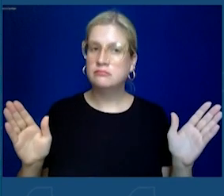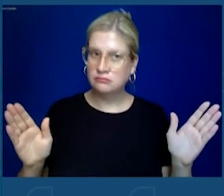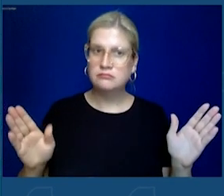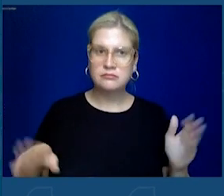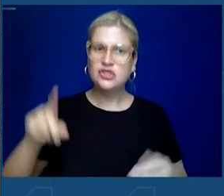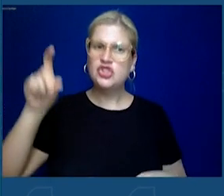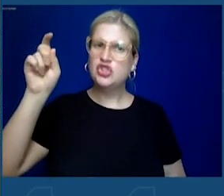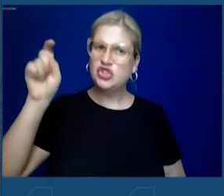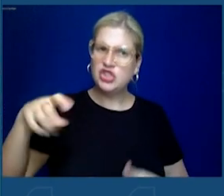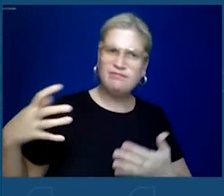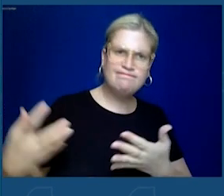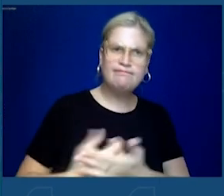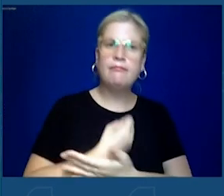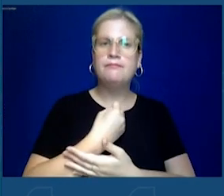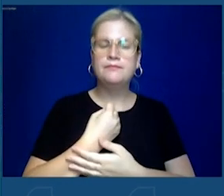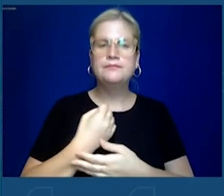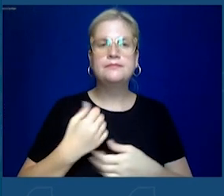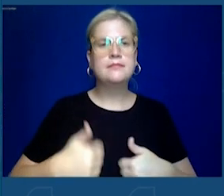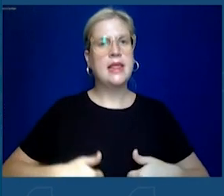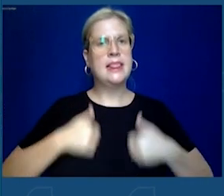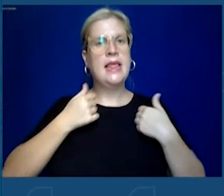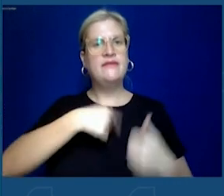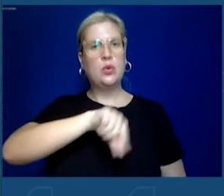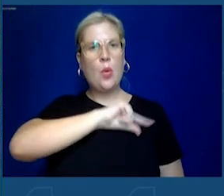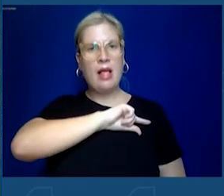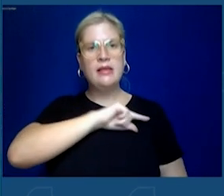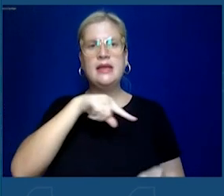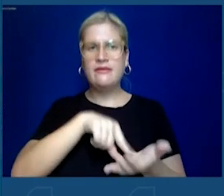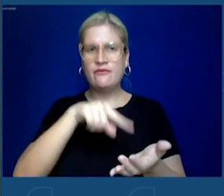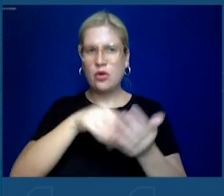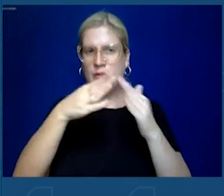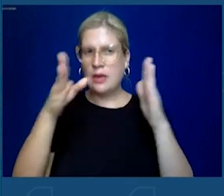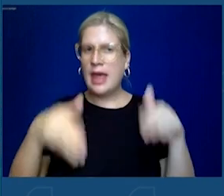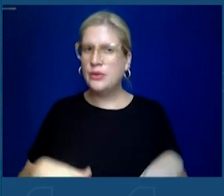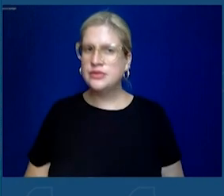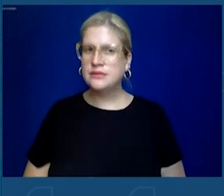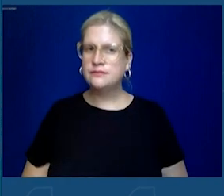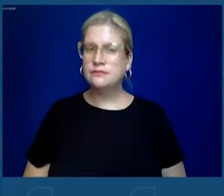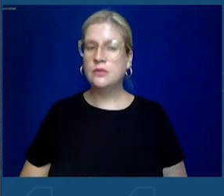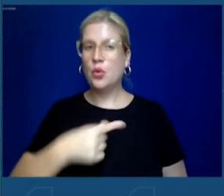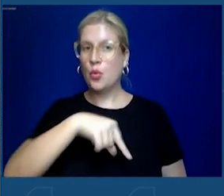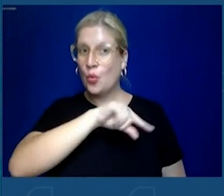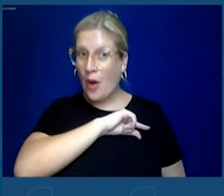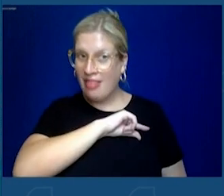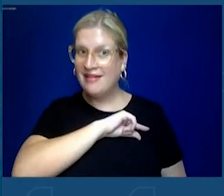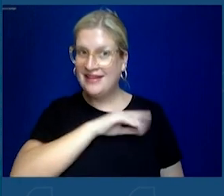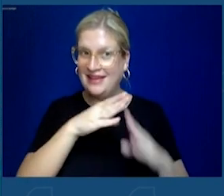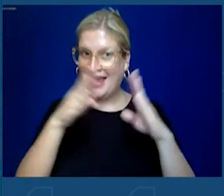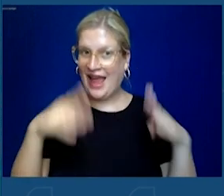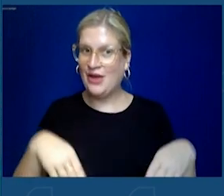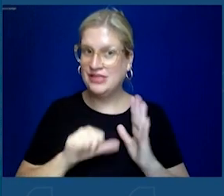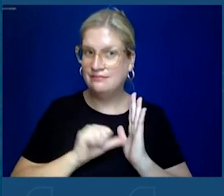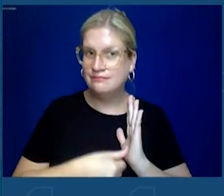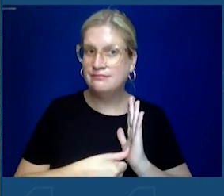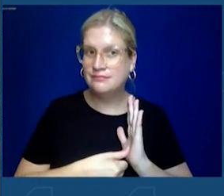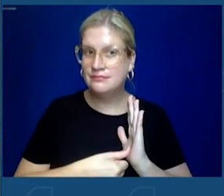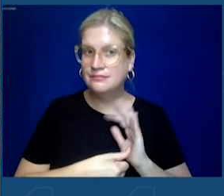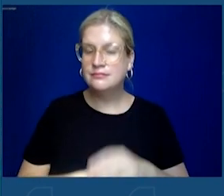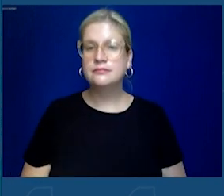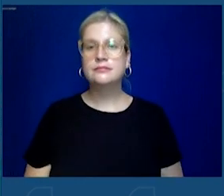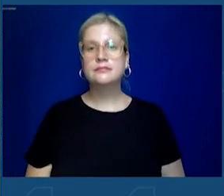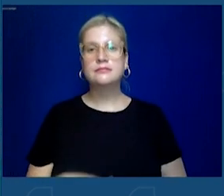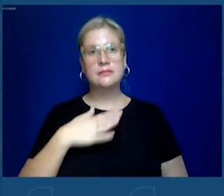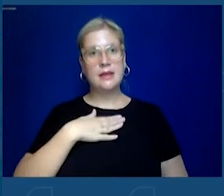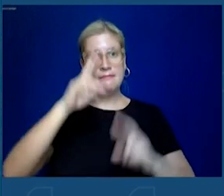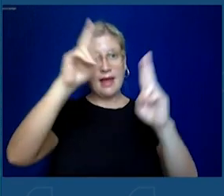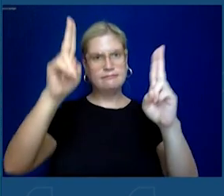in quality, affordable housing, quality housing. And it is my honor and